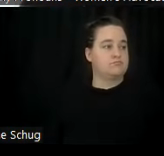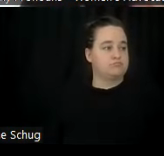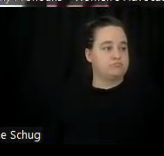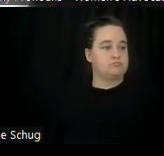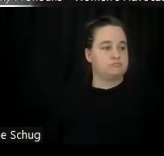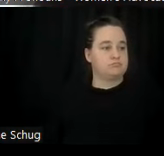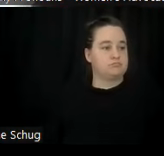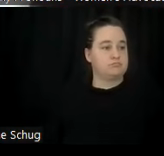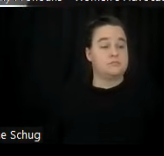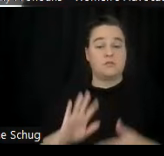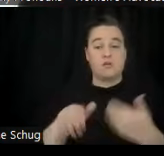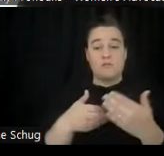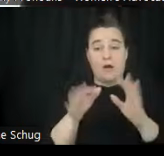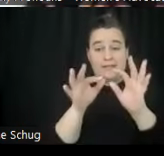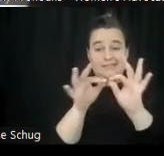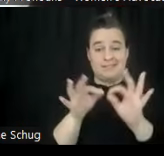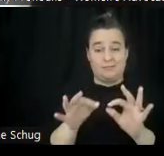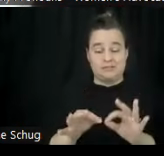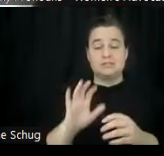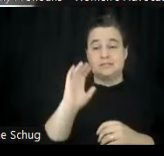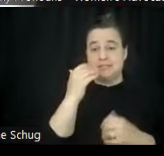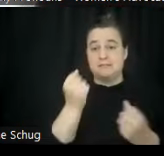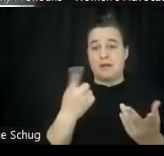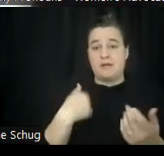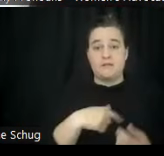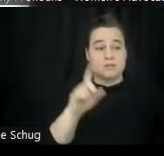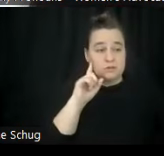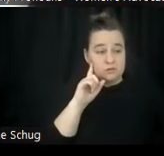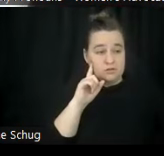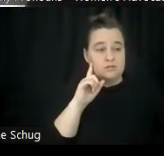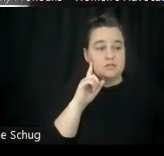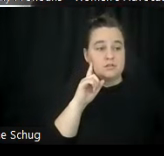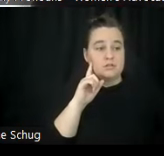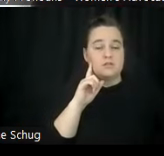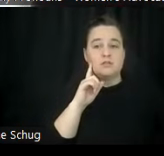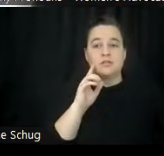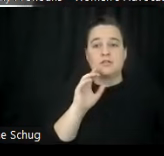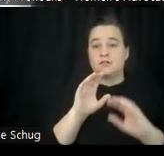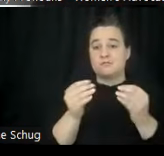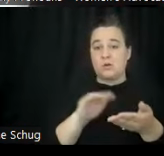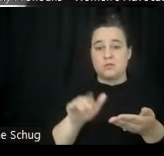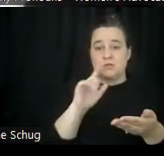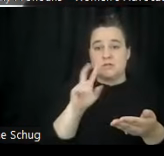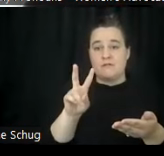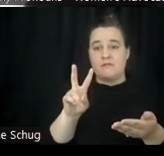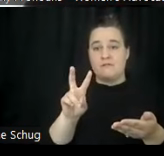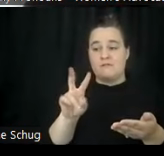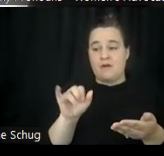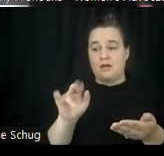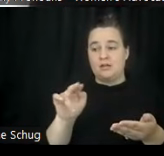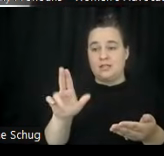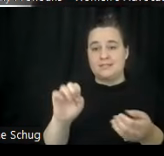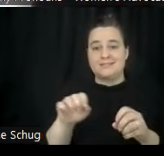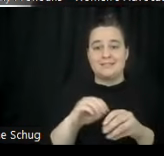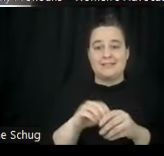So out of all these statements, it sounds like a lot of us have heard that there's no excuse for violence in same gender relationships,